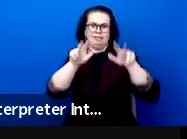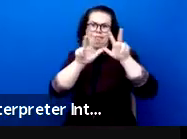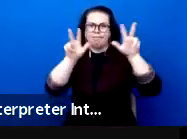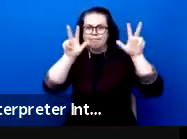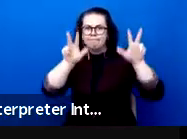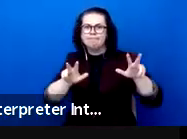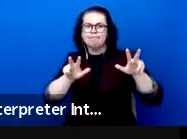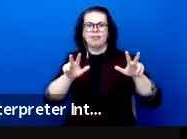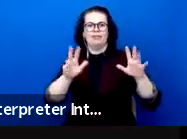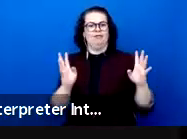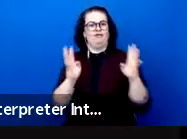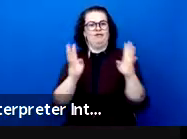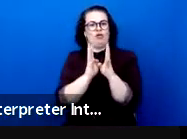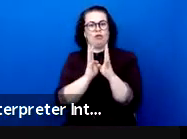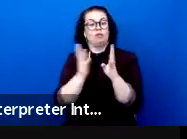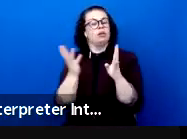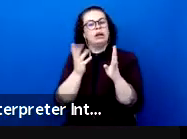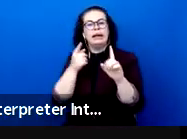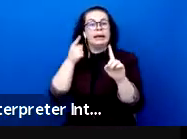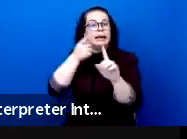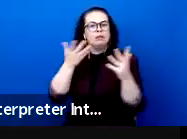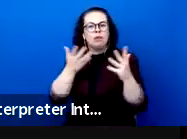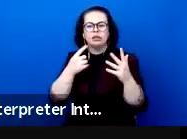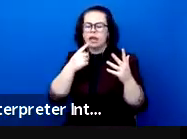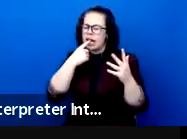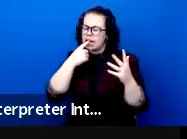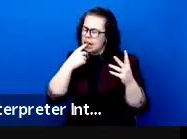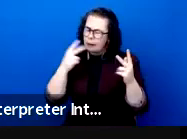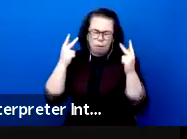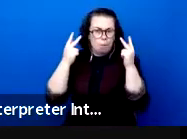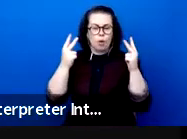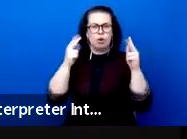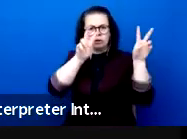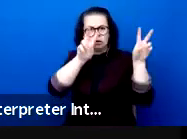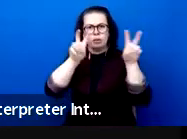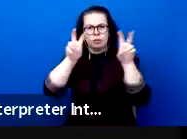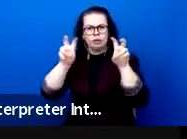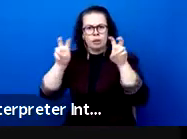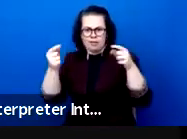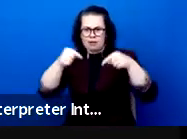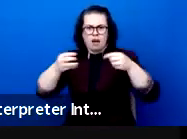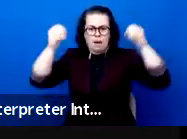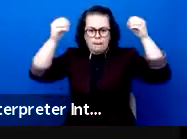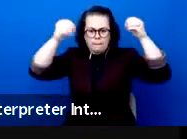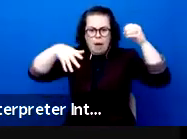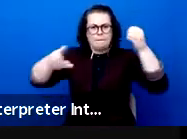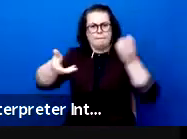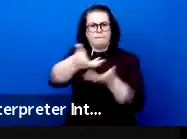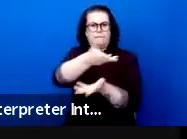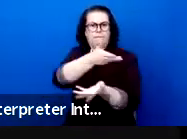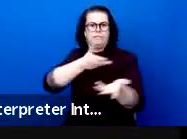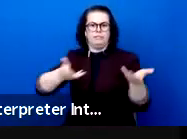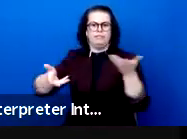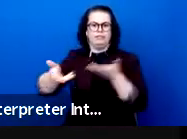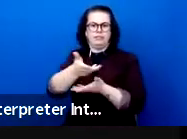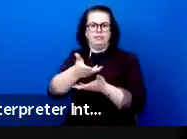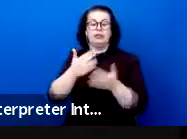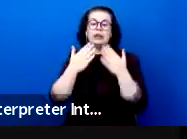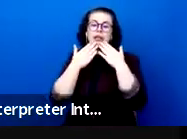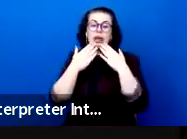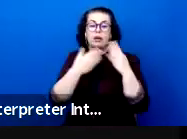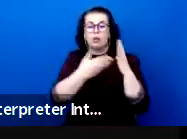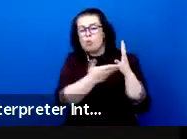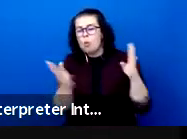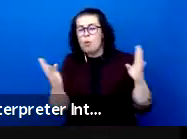issues that everyone wanted to share. Thank you for your ability to listen, to